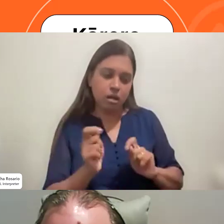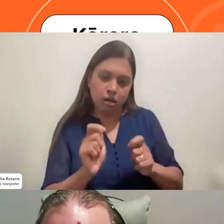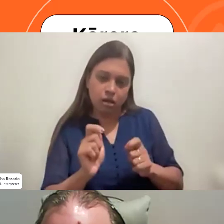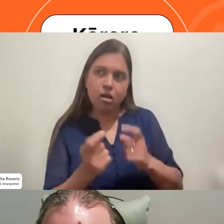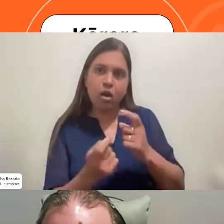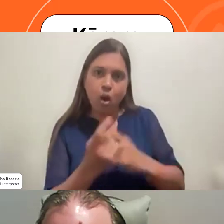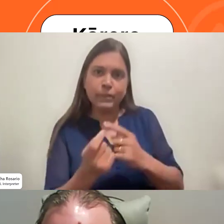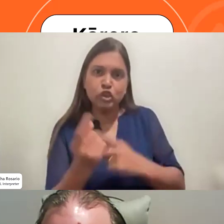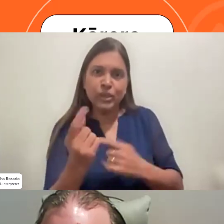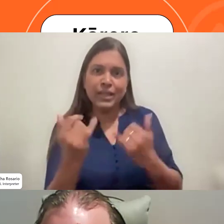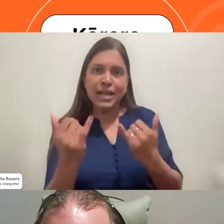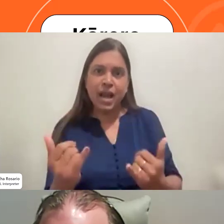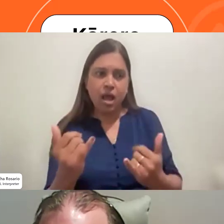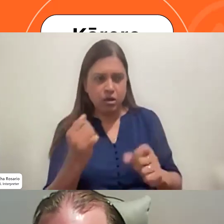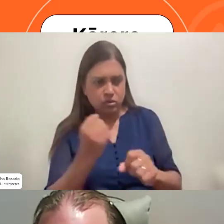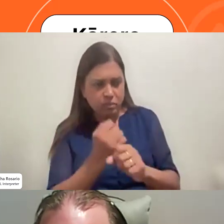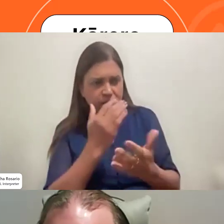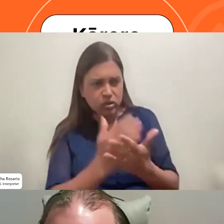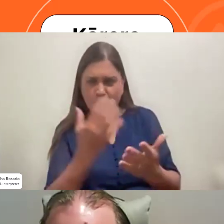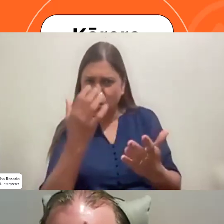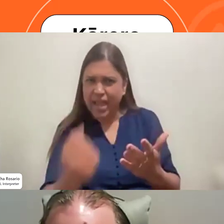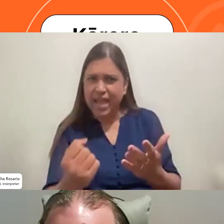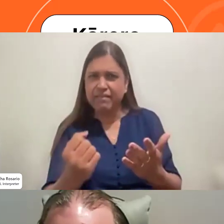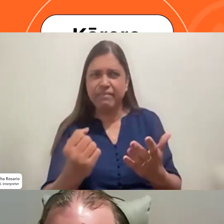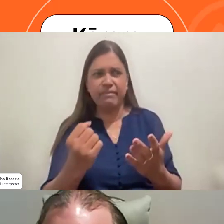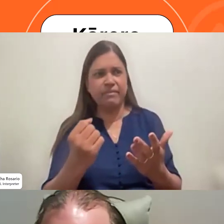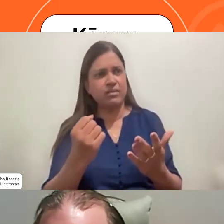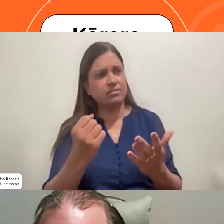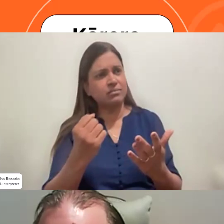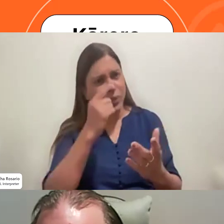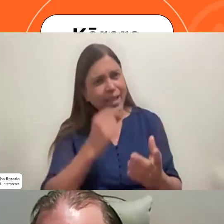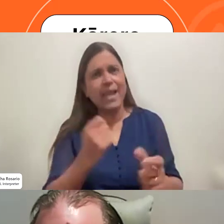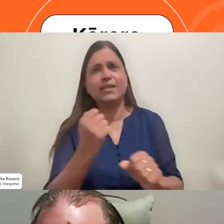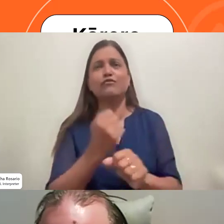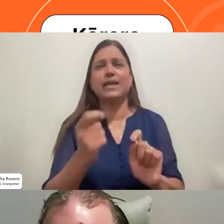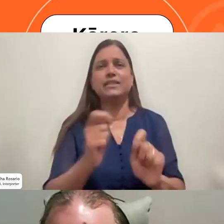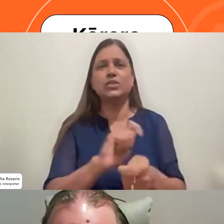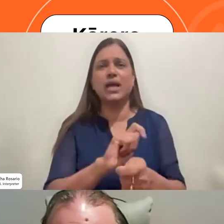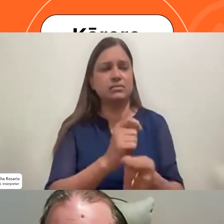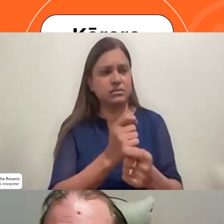that will impact the lives of many, many people. We've seen so many